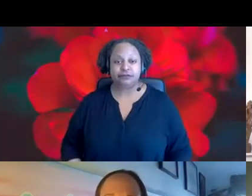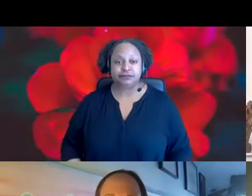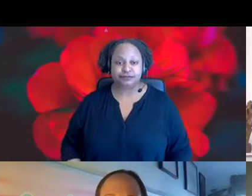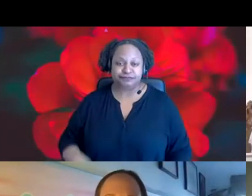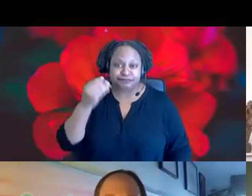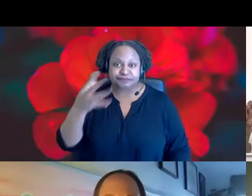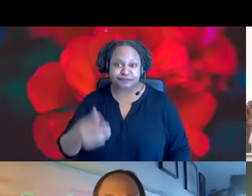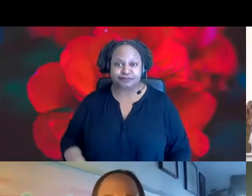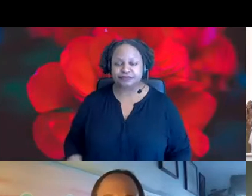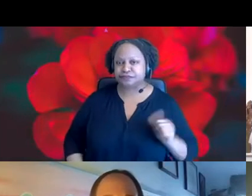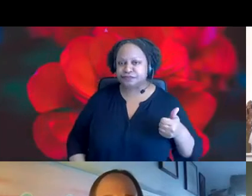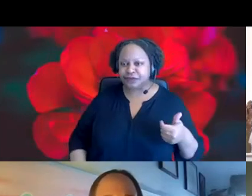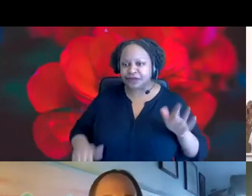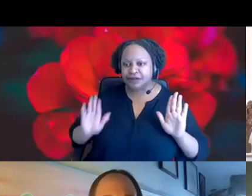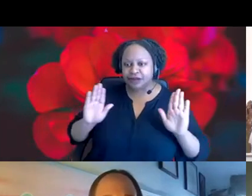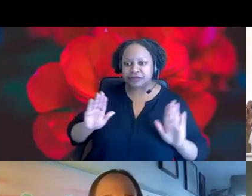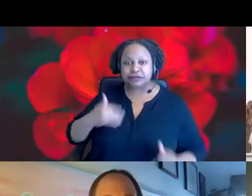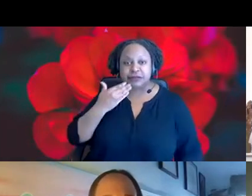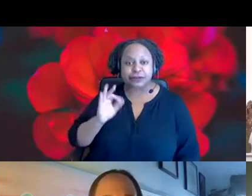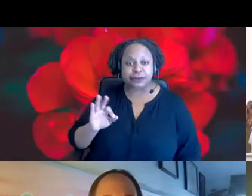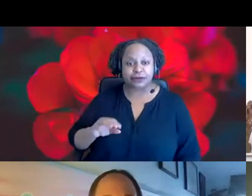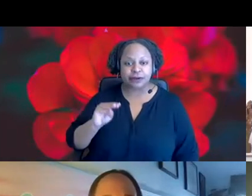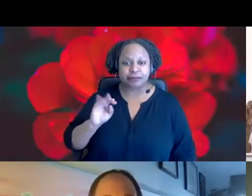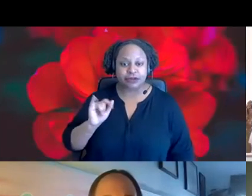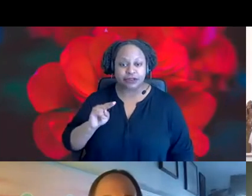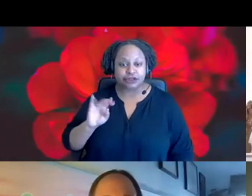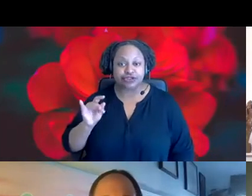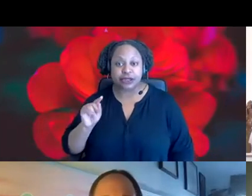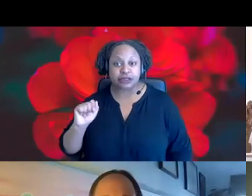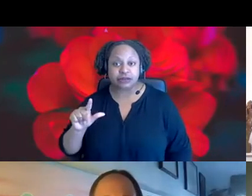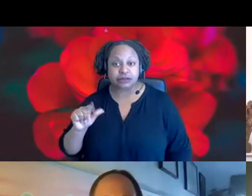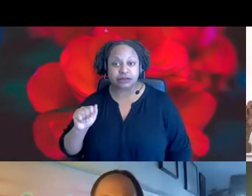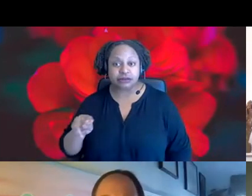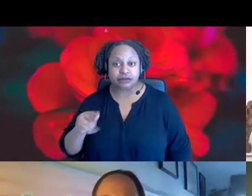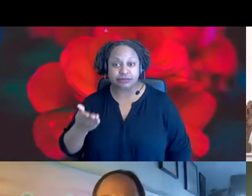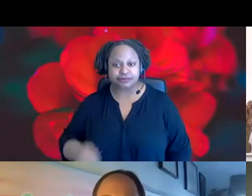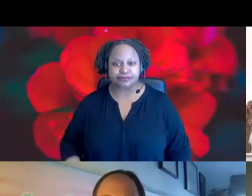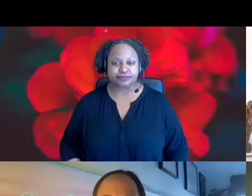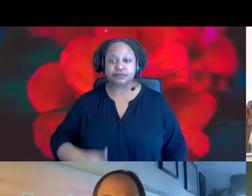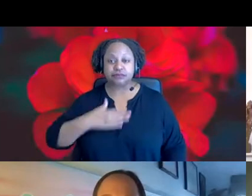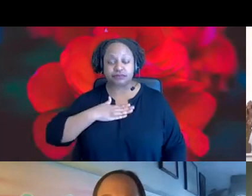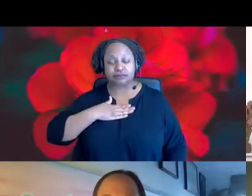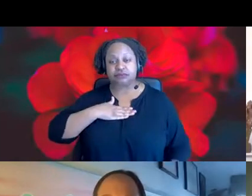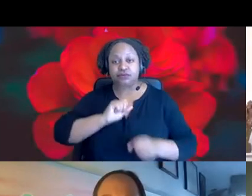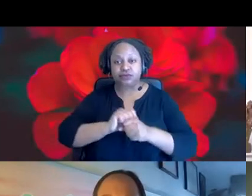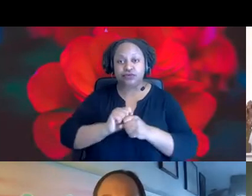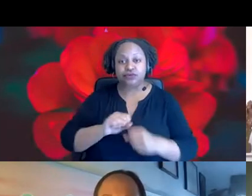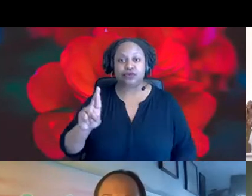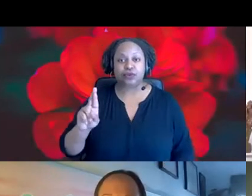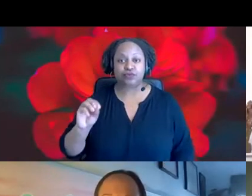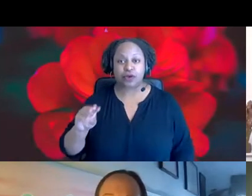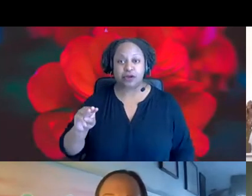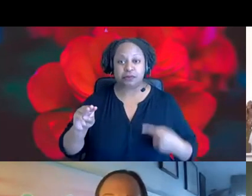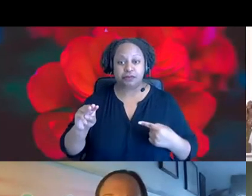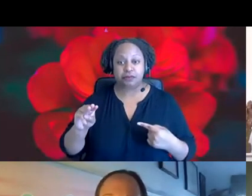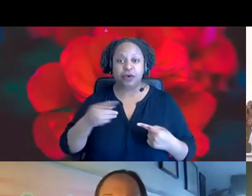Awesome, thank you. Yeah. Mary, Jacqueline? At the ROM, we do a lot